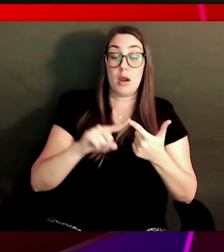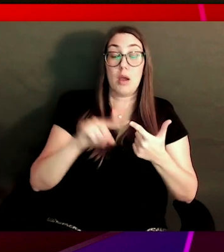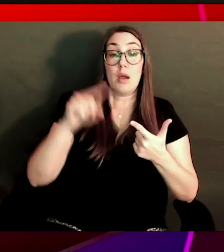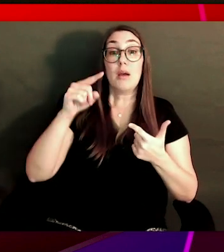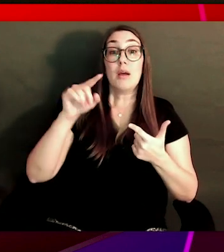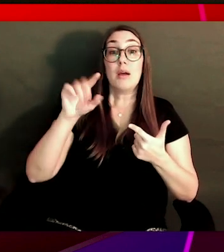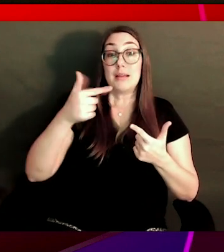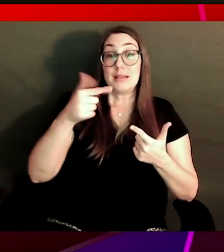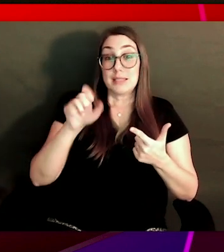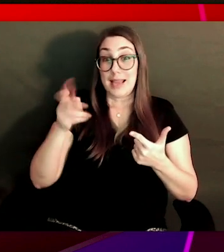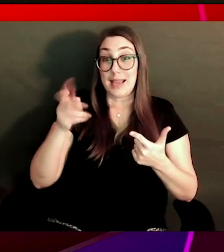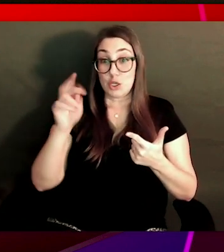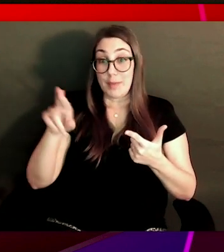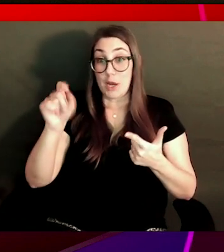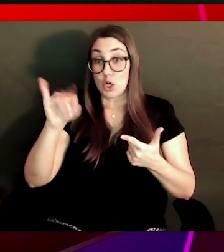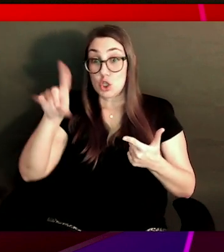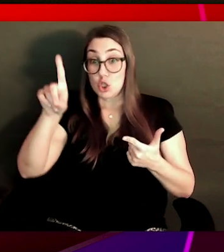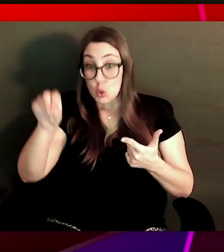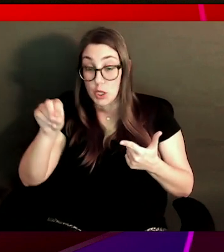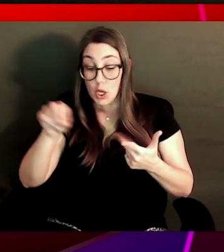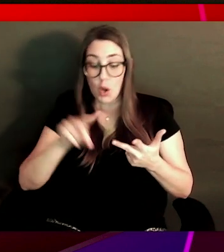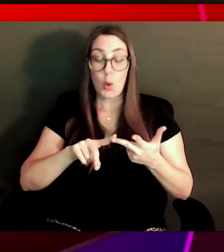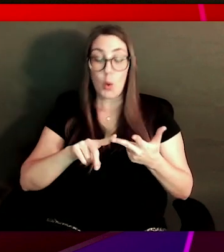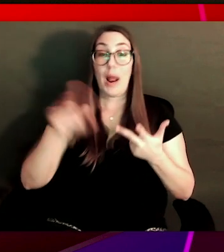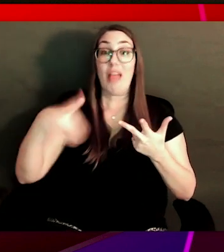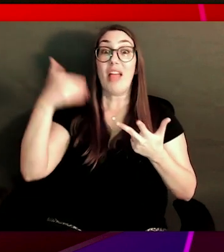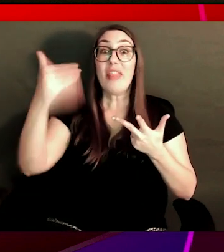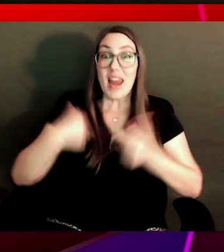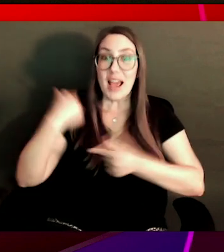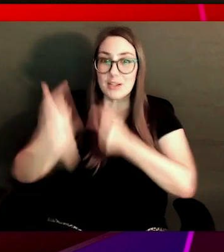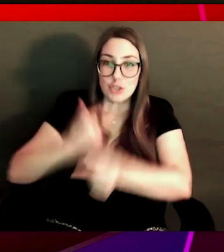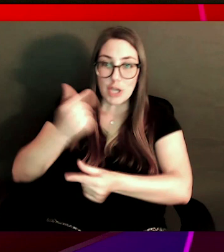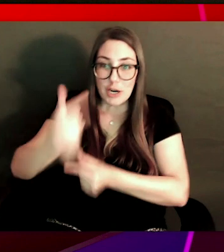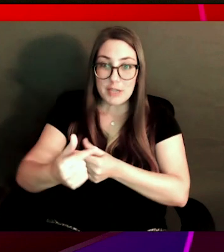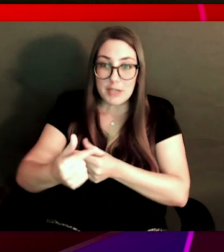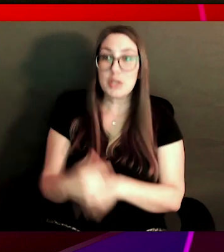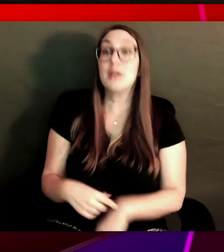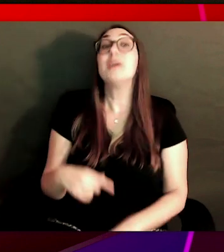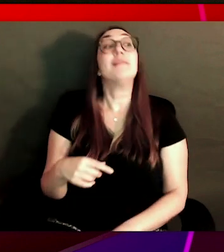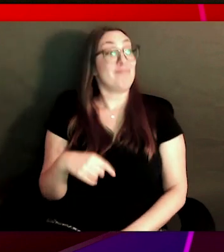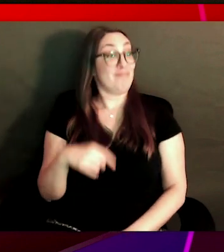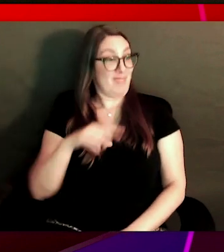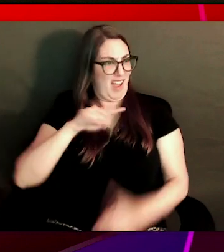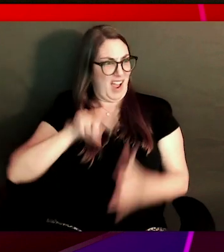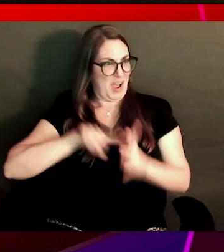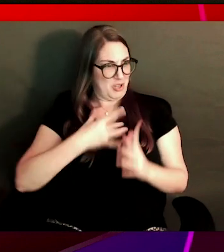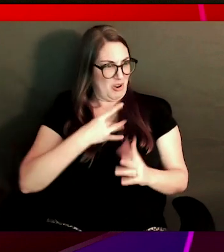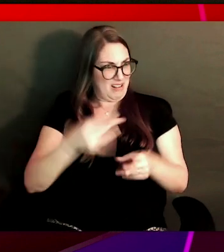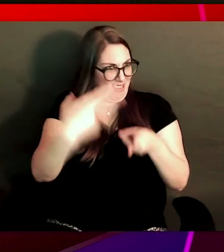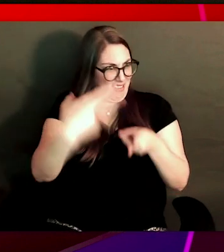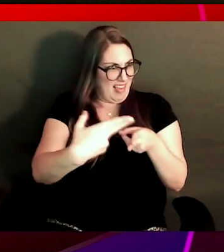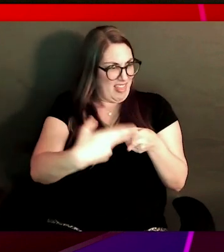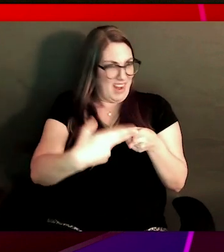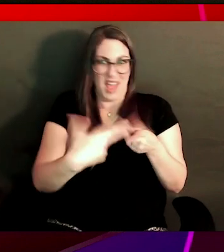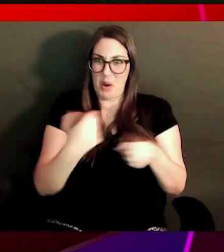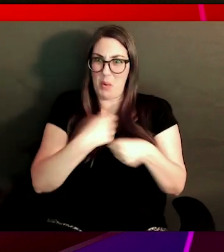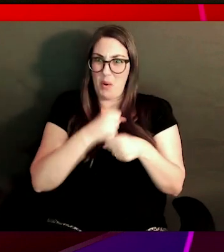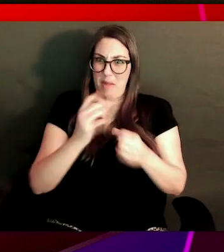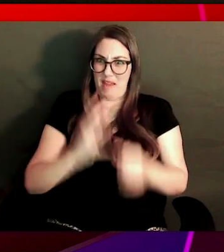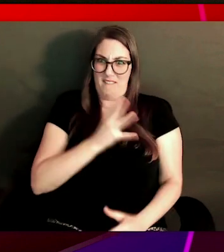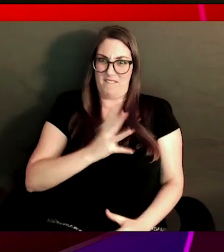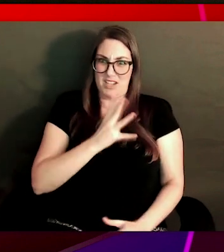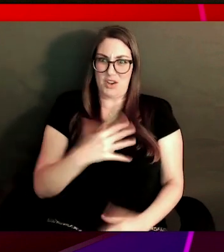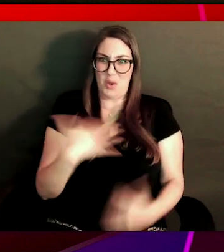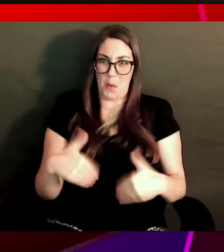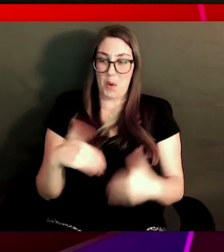SageMaker... The next generation with... I'm starting to like the name. Probably make it official. I love it. So